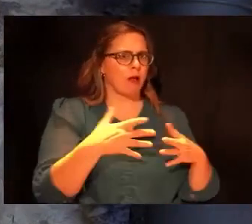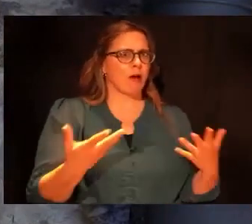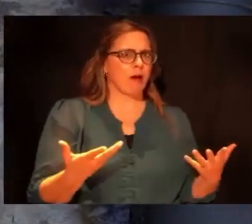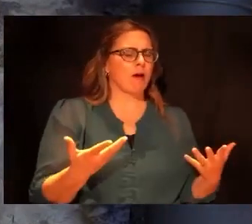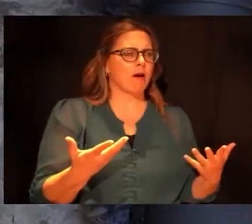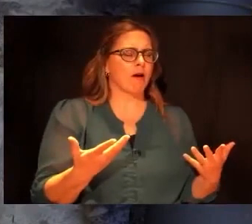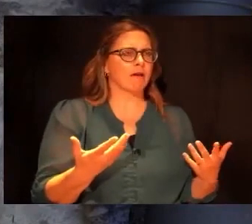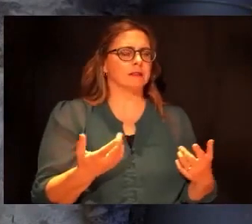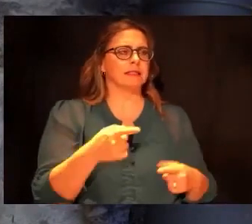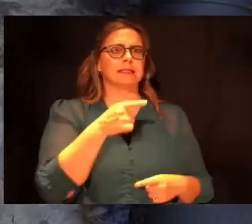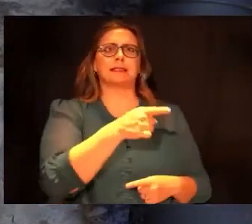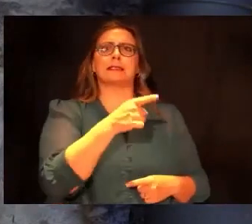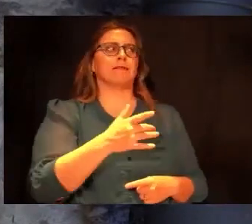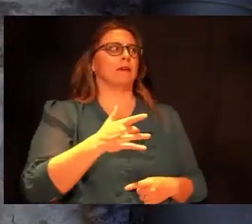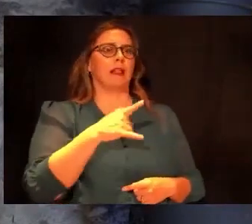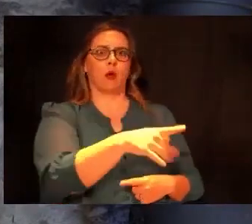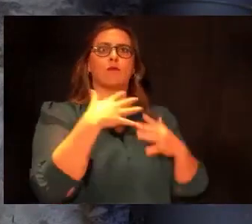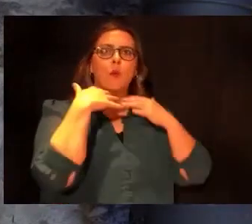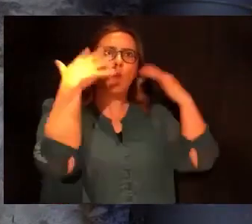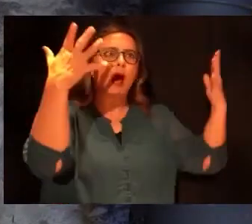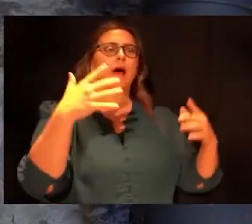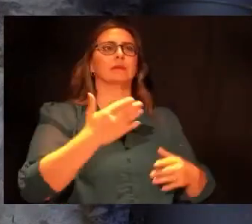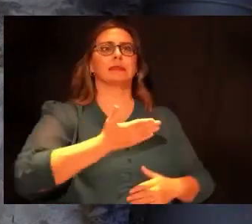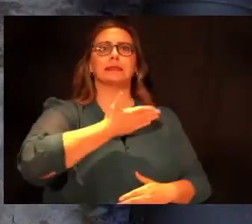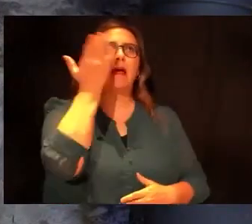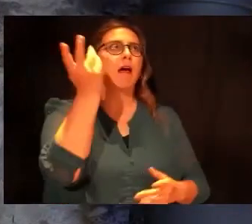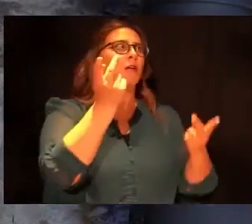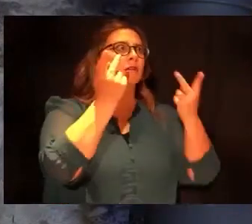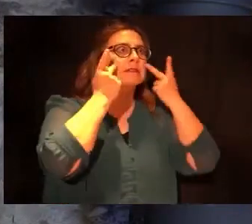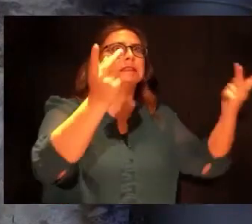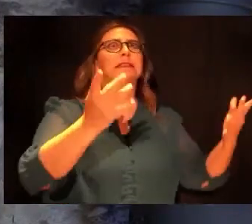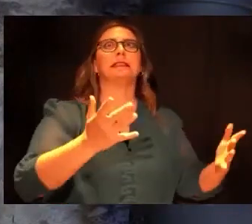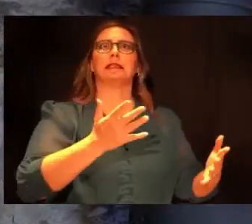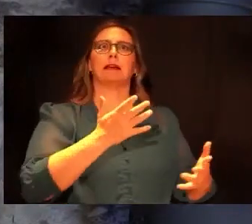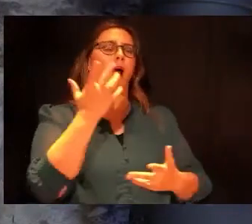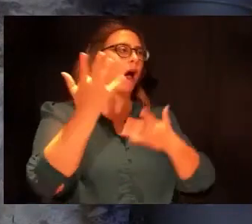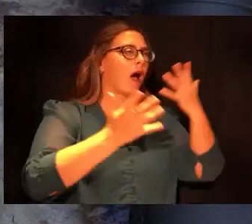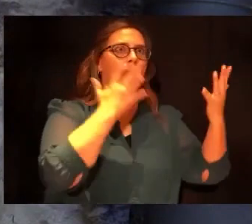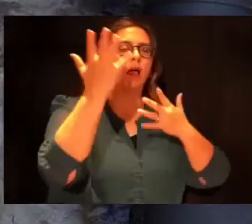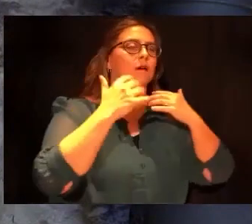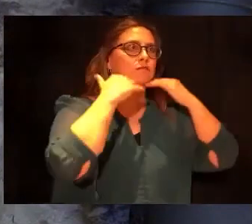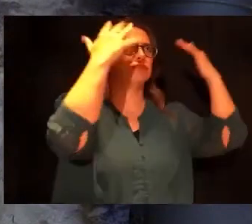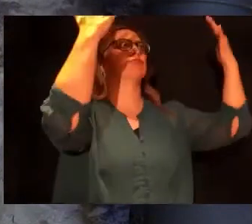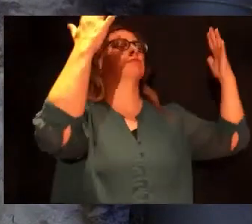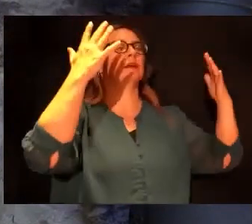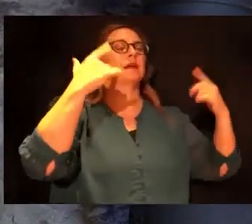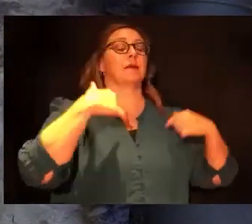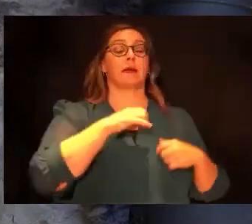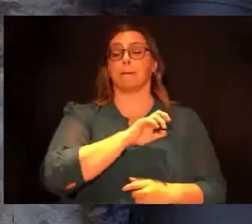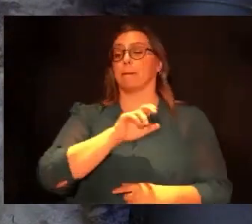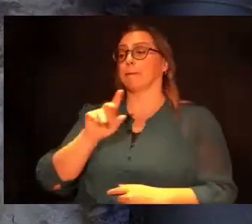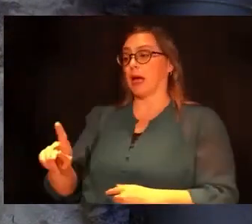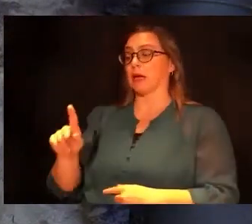It's like it's a sensory overload, the vision there. As soon as I come back to the